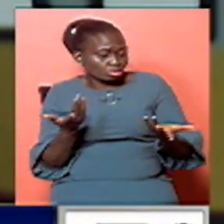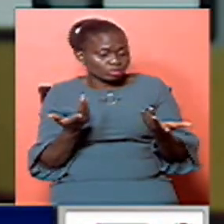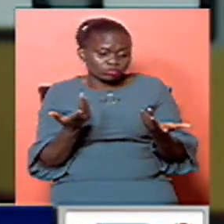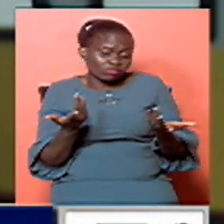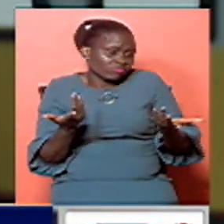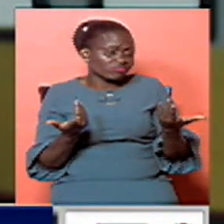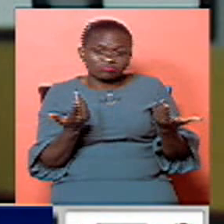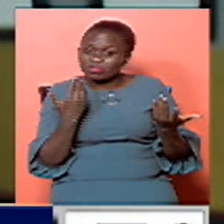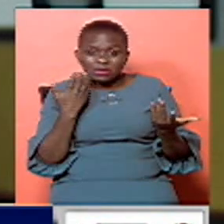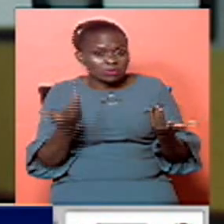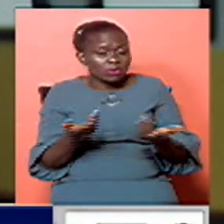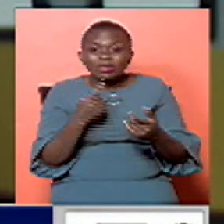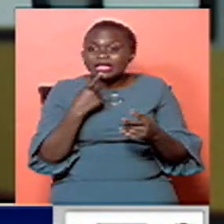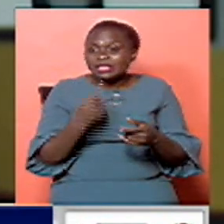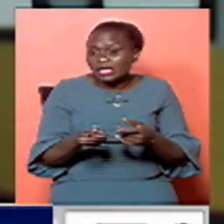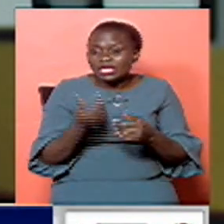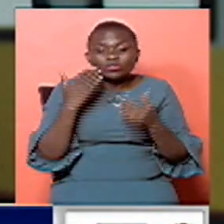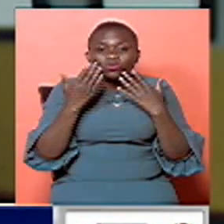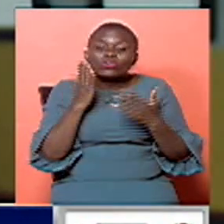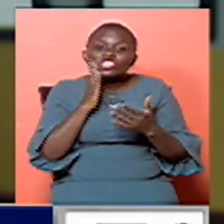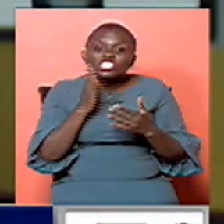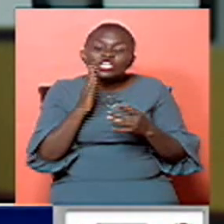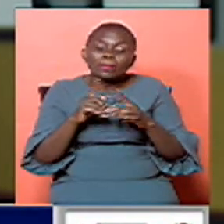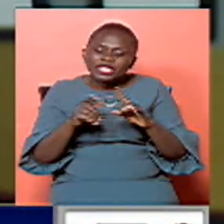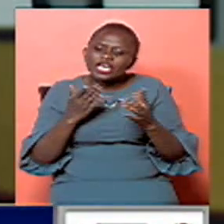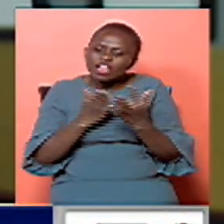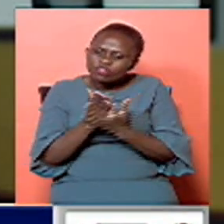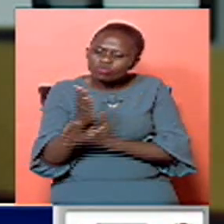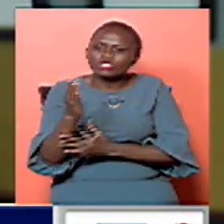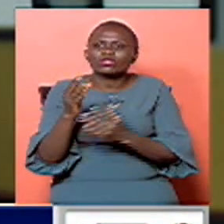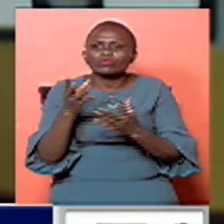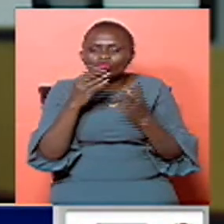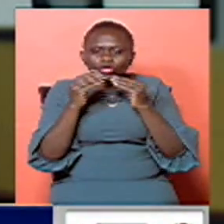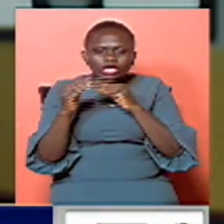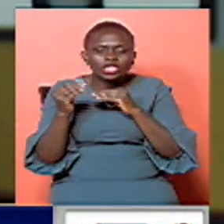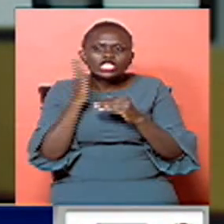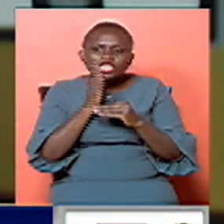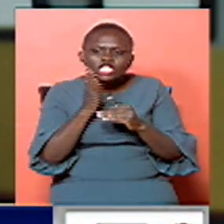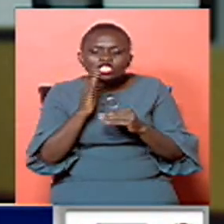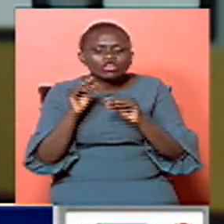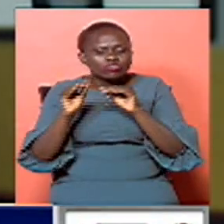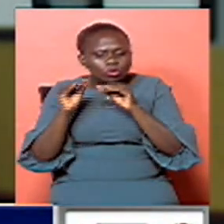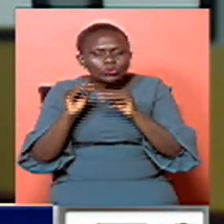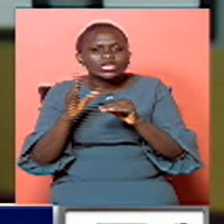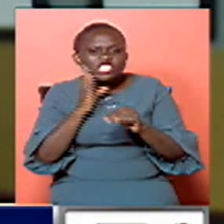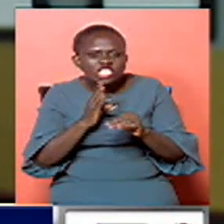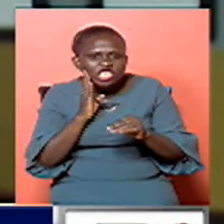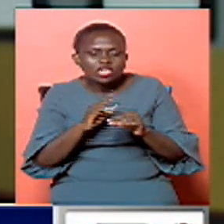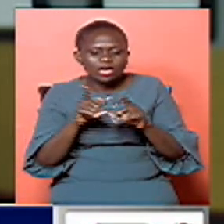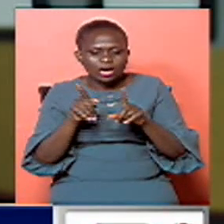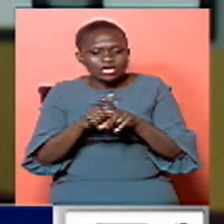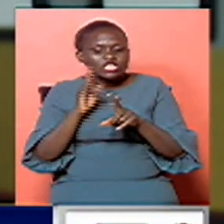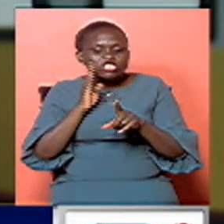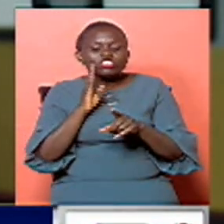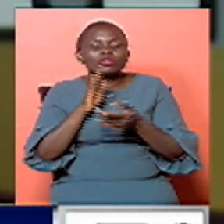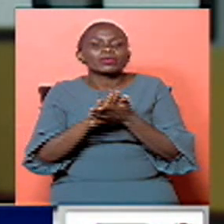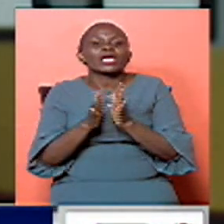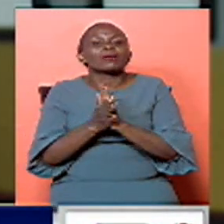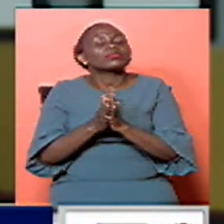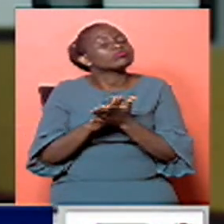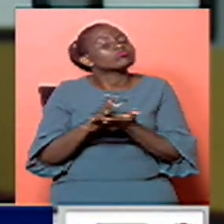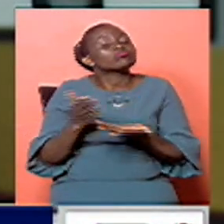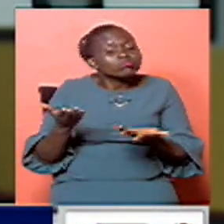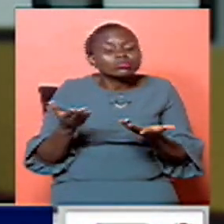theory that they do not know the English, but they have gone through a system where they have spoken English, they have been taught in English, and English is the official